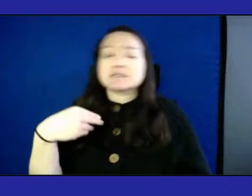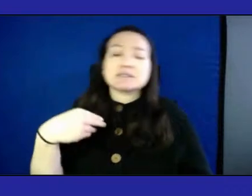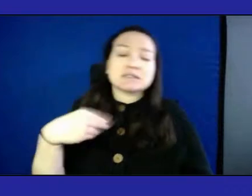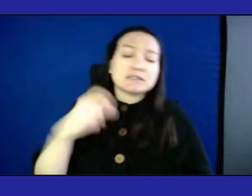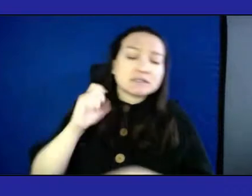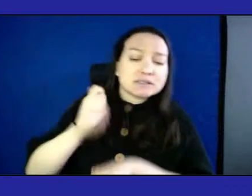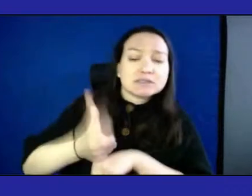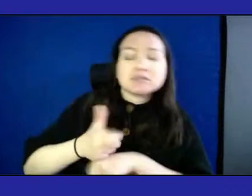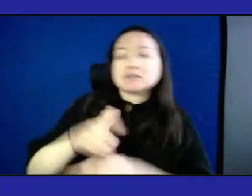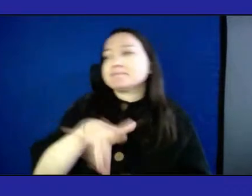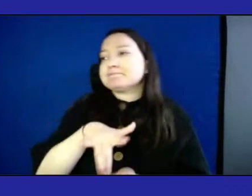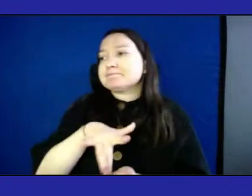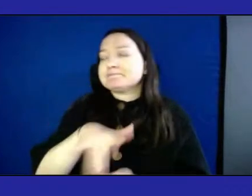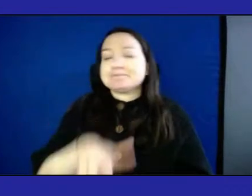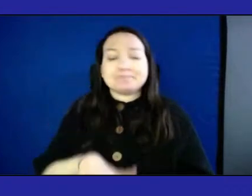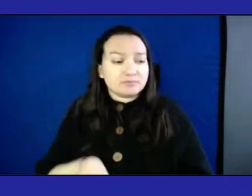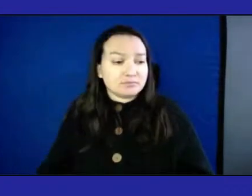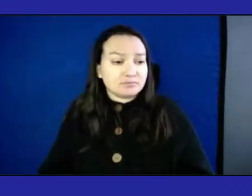medication?